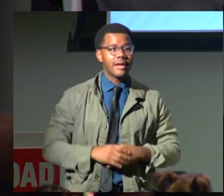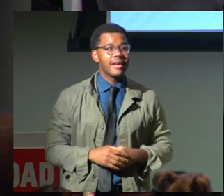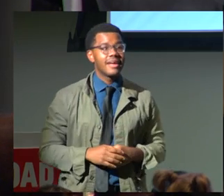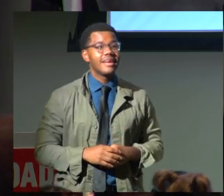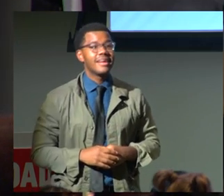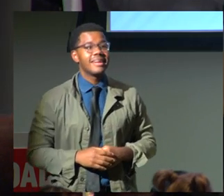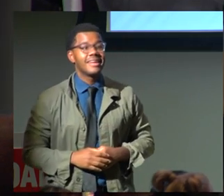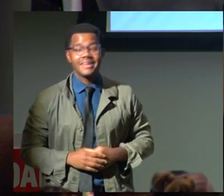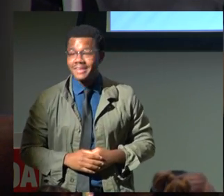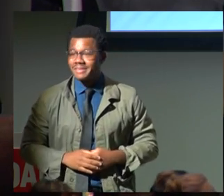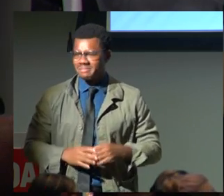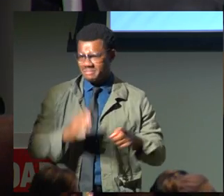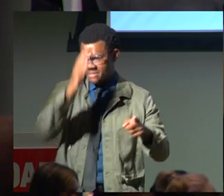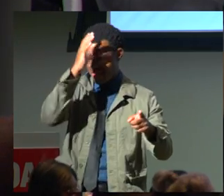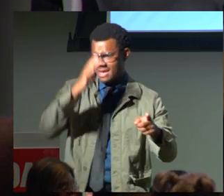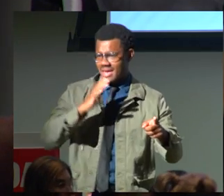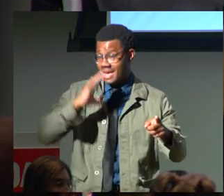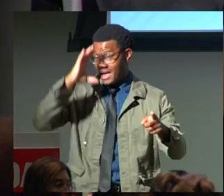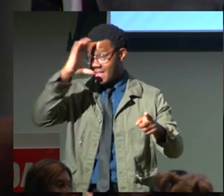I'm doing fine.